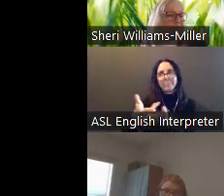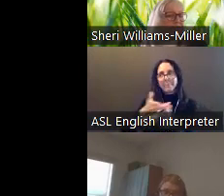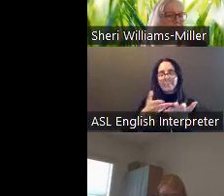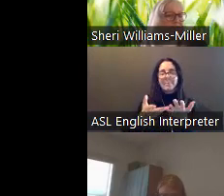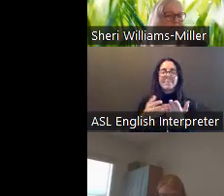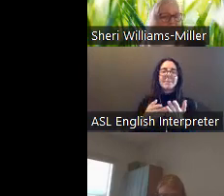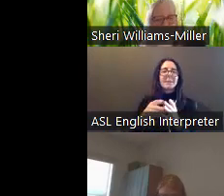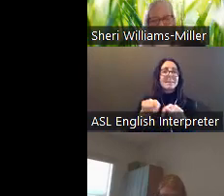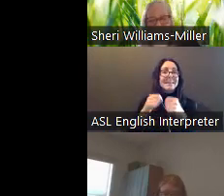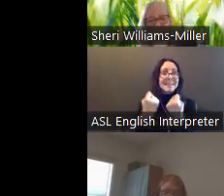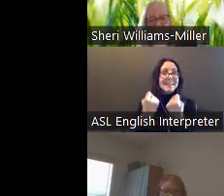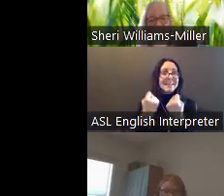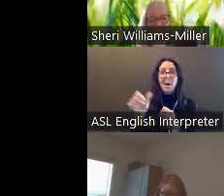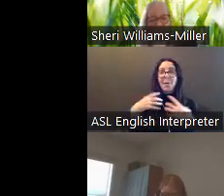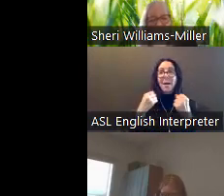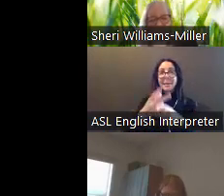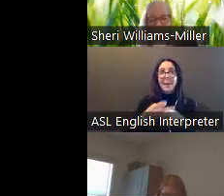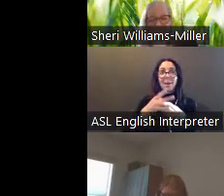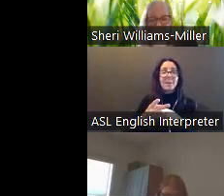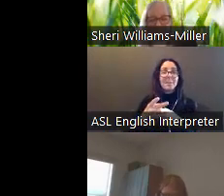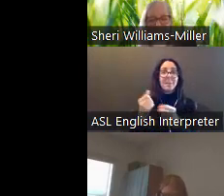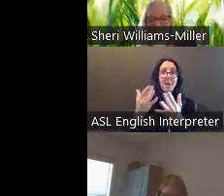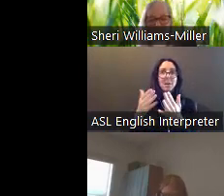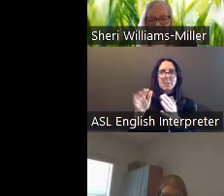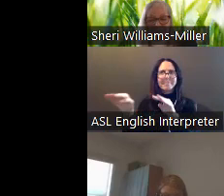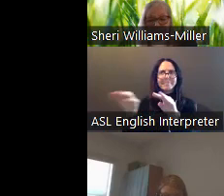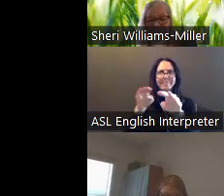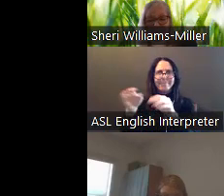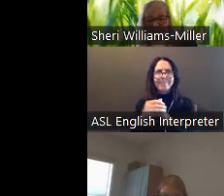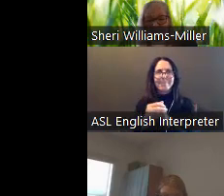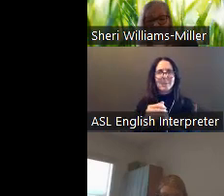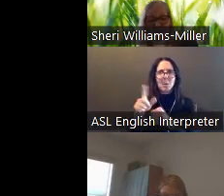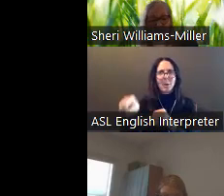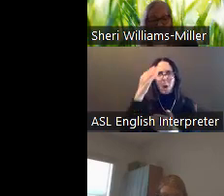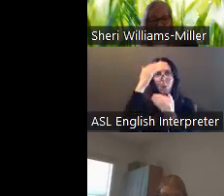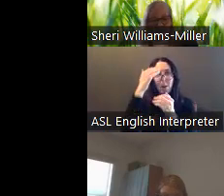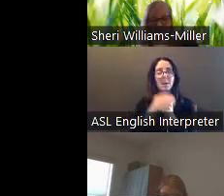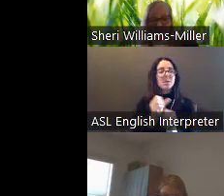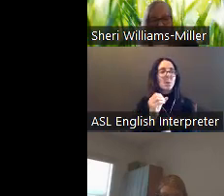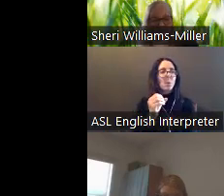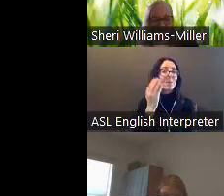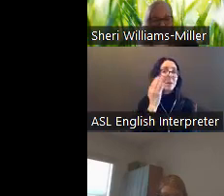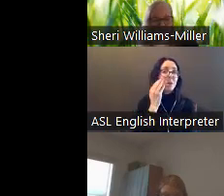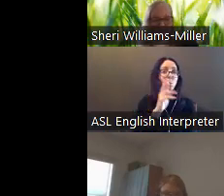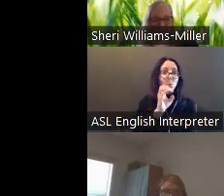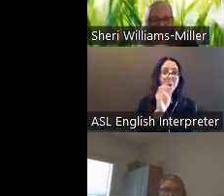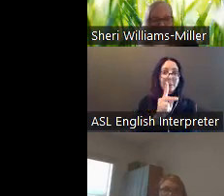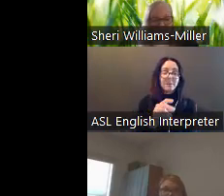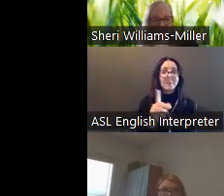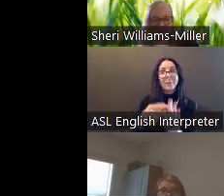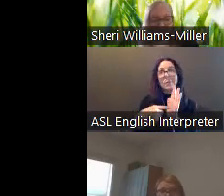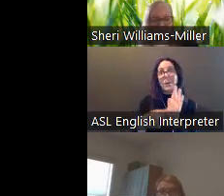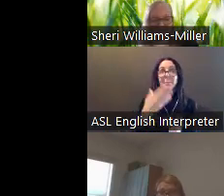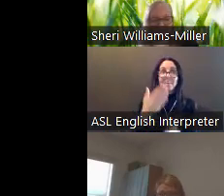other healthcare providers who need to know around risks and options for the client, which may include contacting